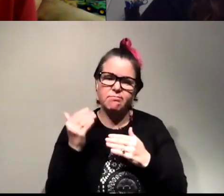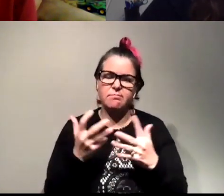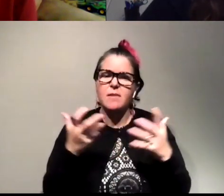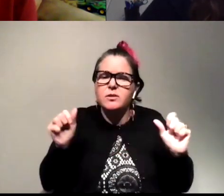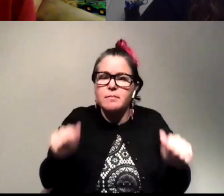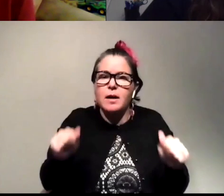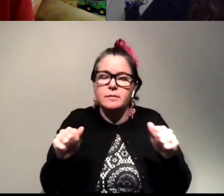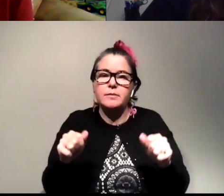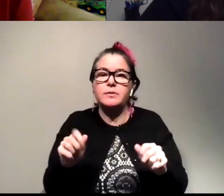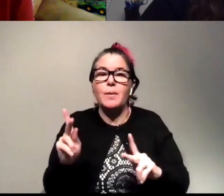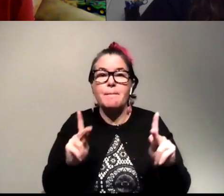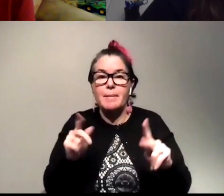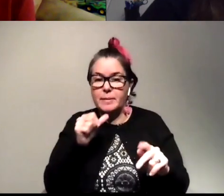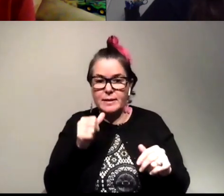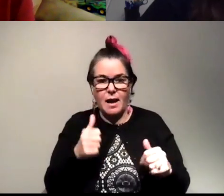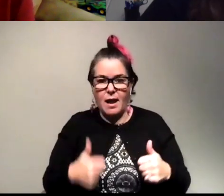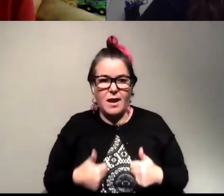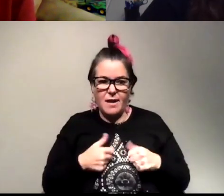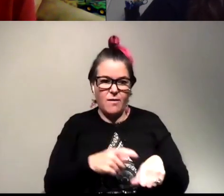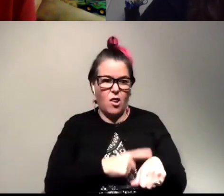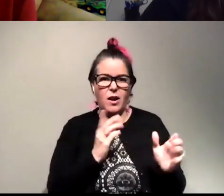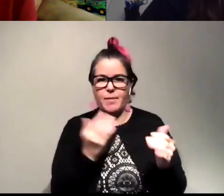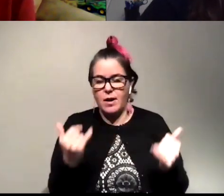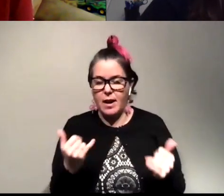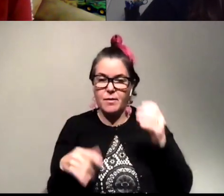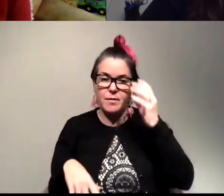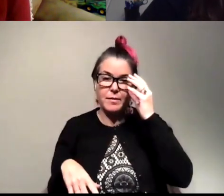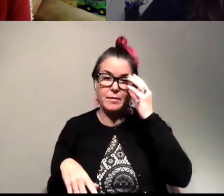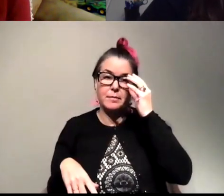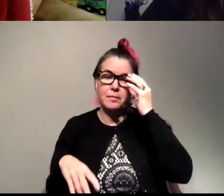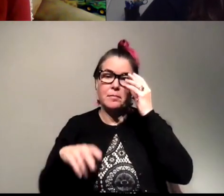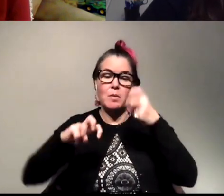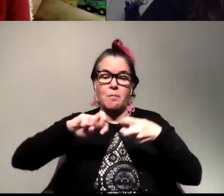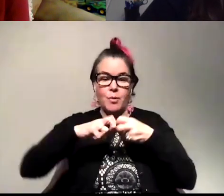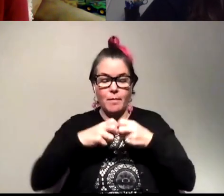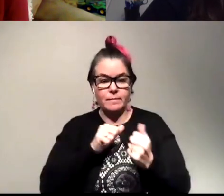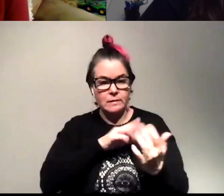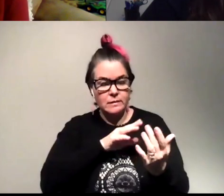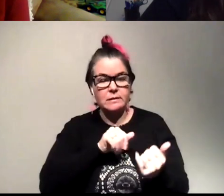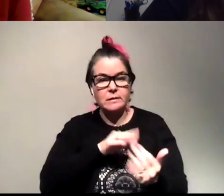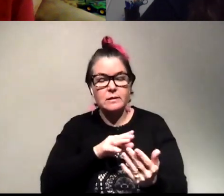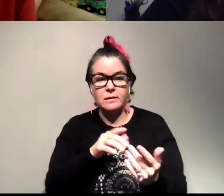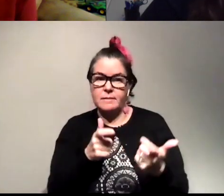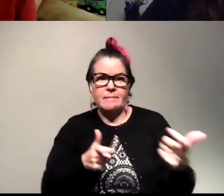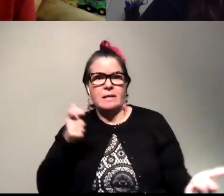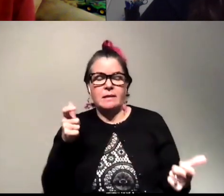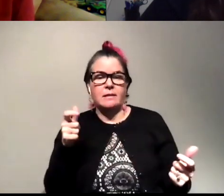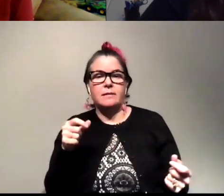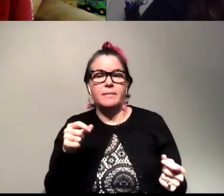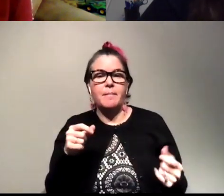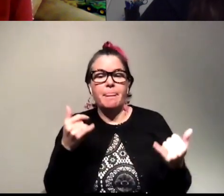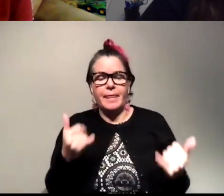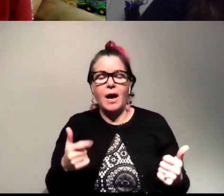when people didn't live very long compared to now, and the problems that they faced were probably huge. Right. Now that we